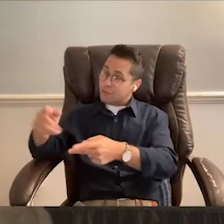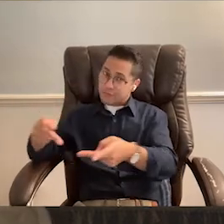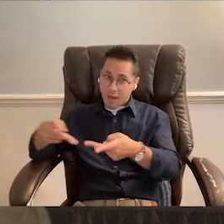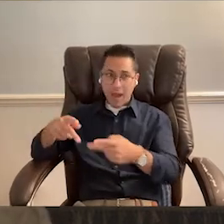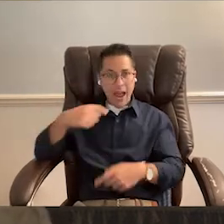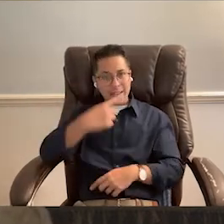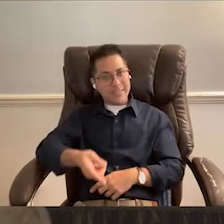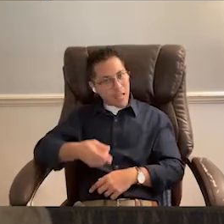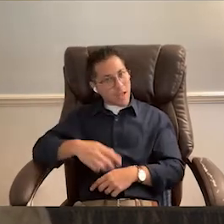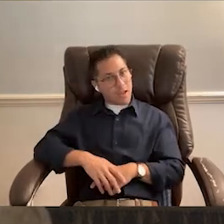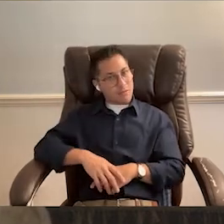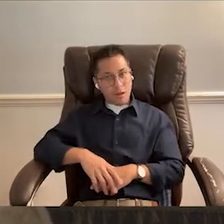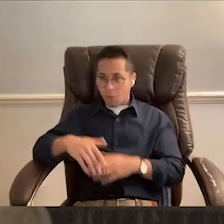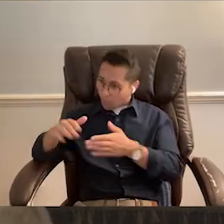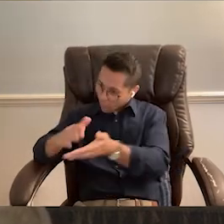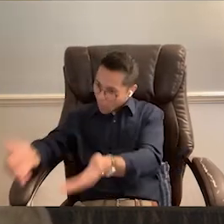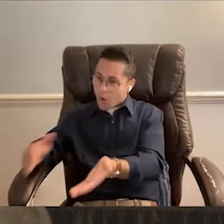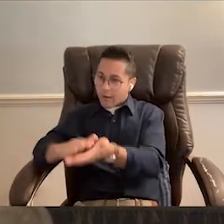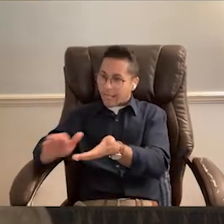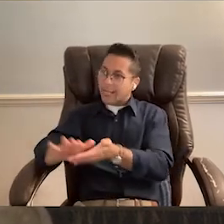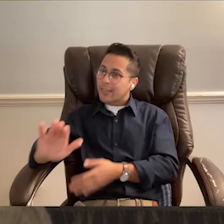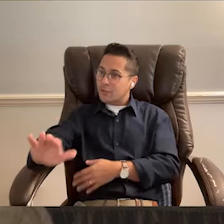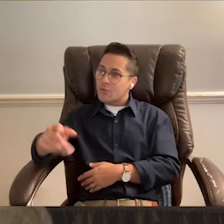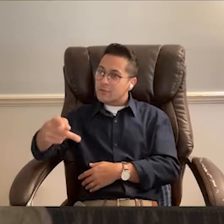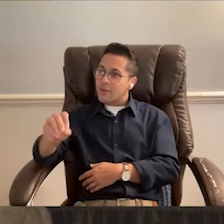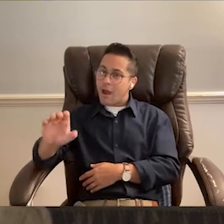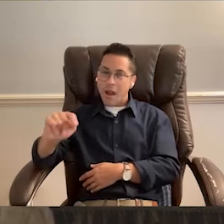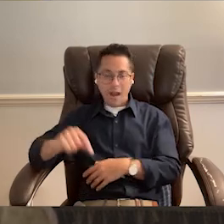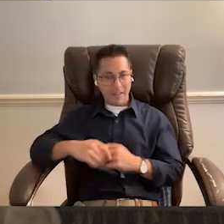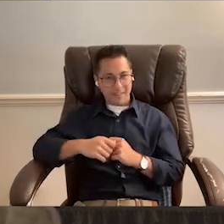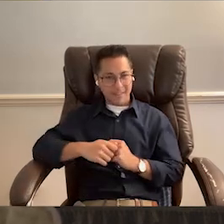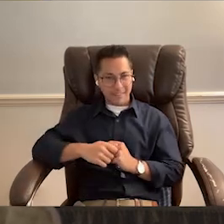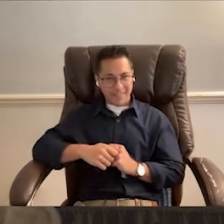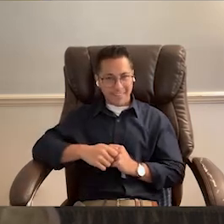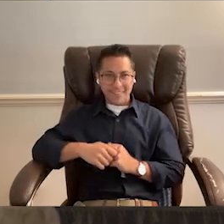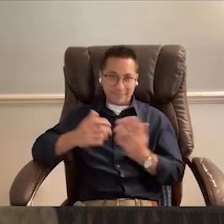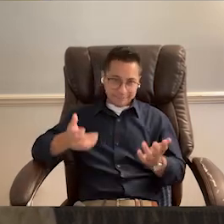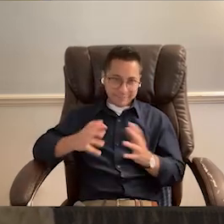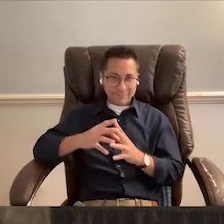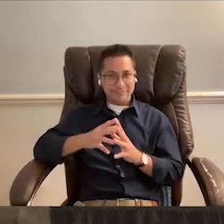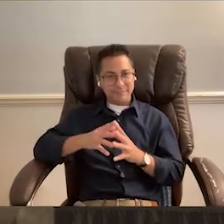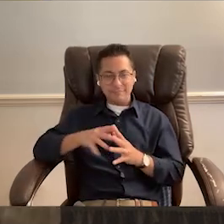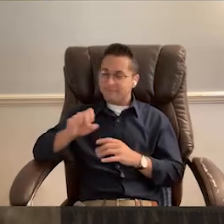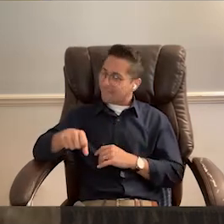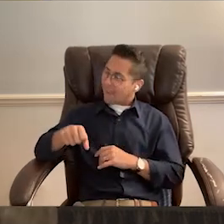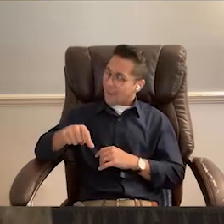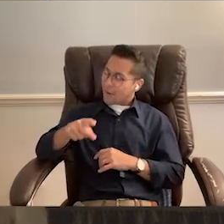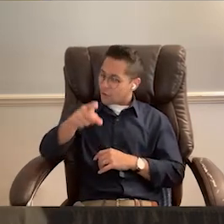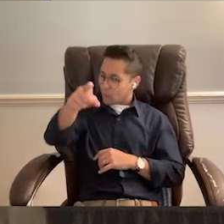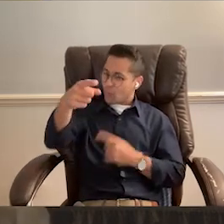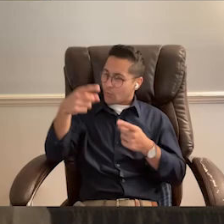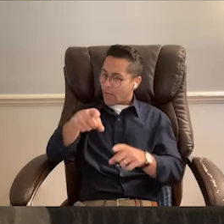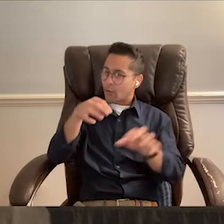not responsible That's for them. exactly I what I love do. you for you taking care of your spots. I tell her, go get your broom, clean your spot. Yeah. That's what I tell